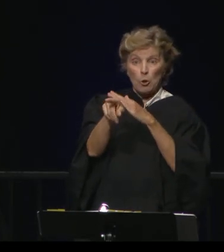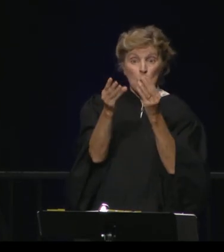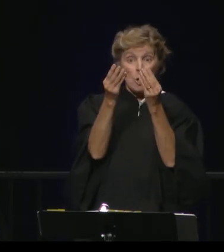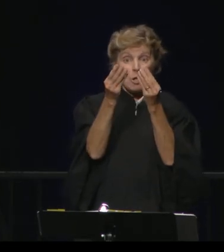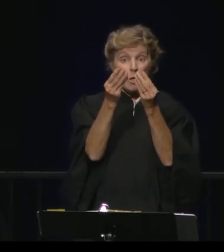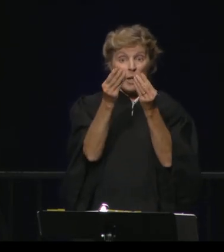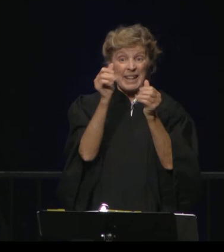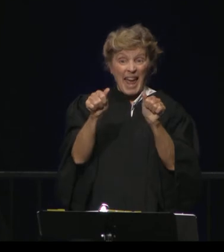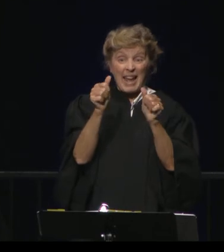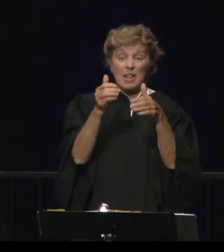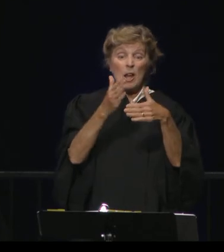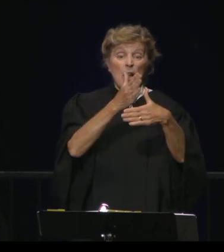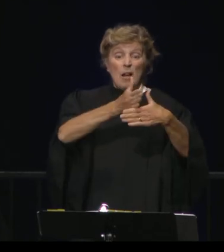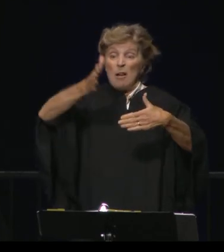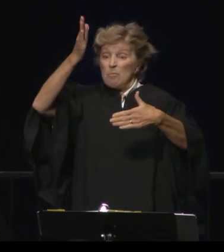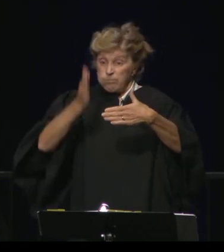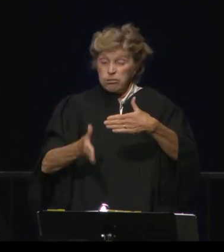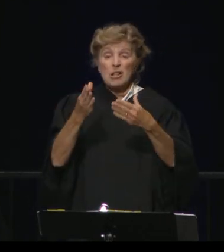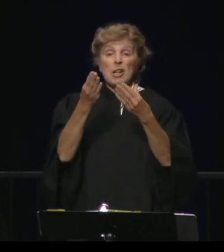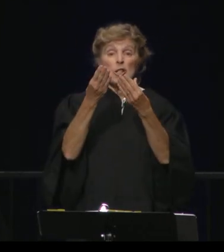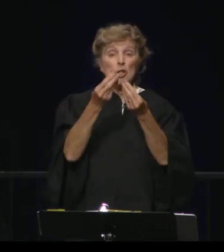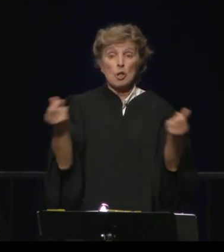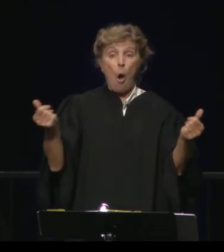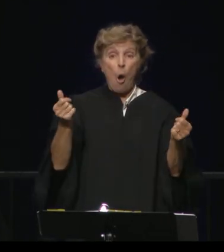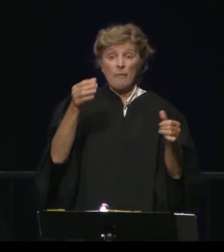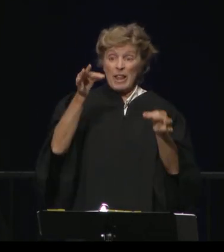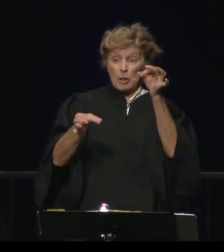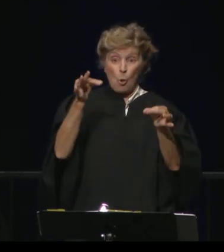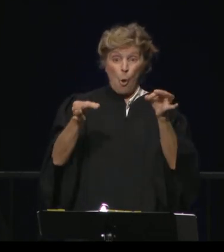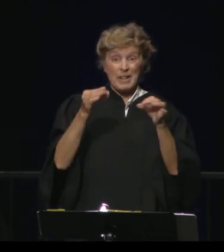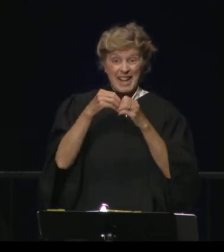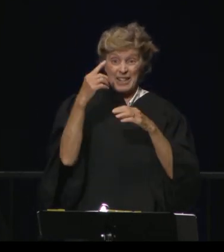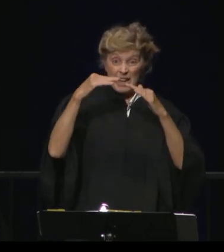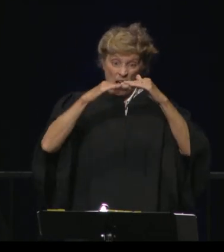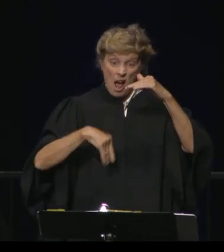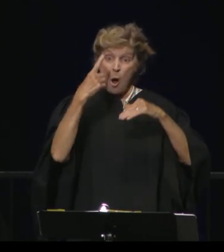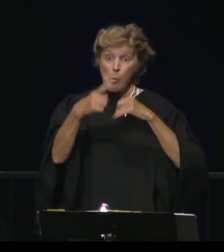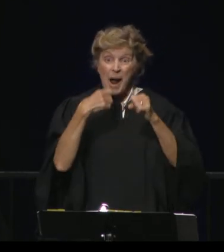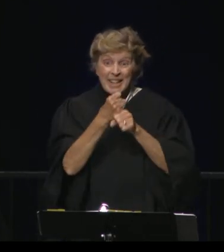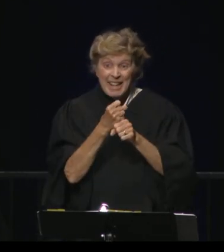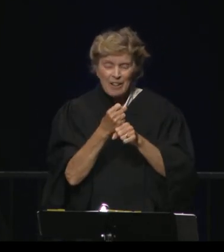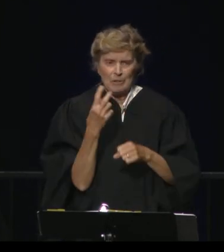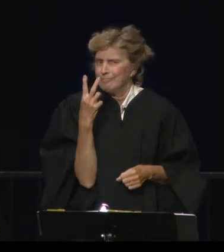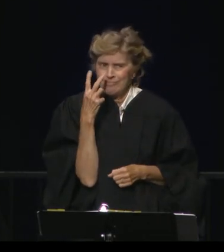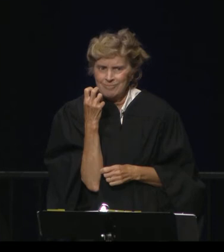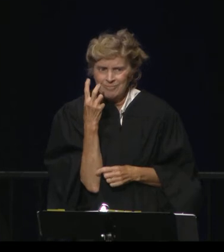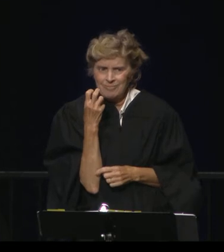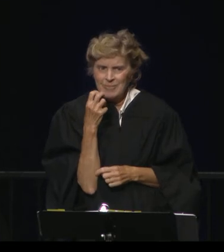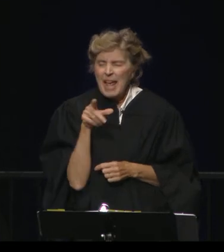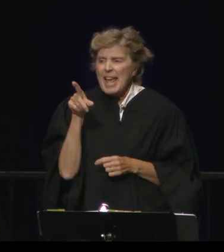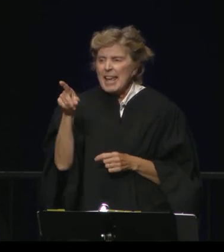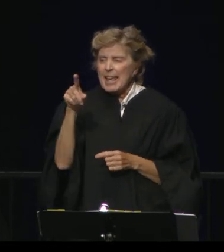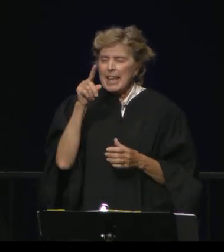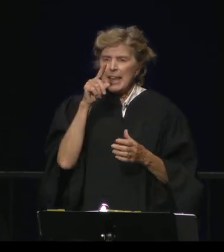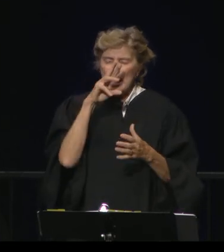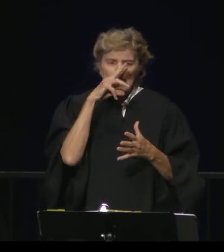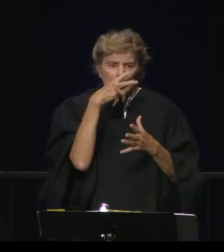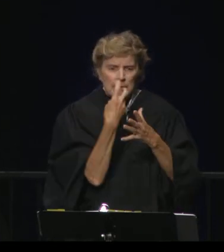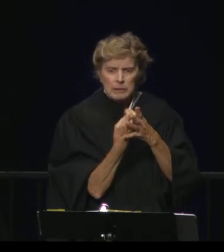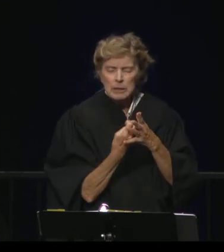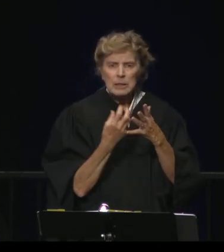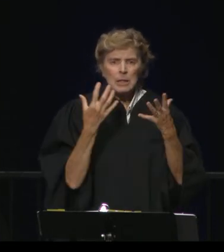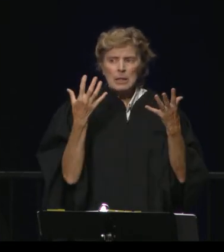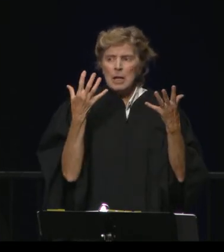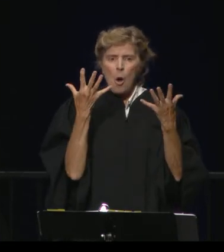year." The experience of his deep dive into the trial has inspired, in part, his work to